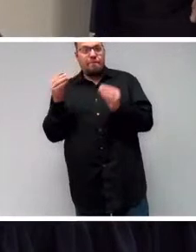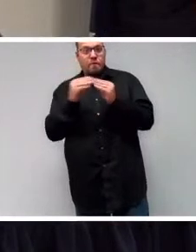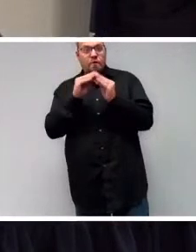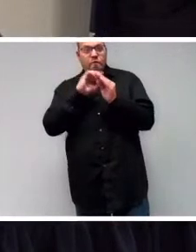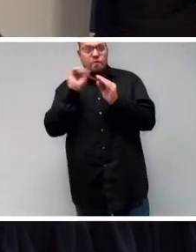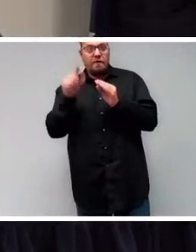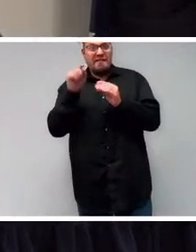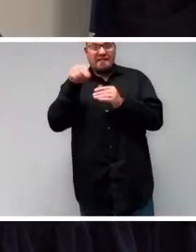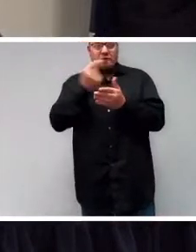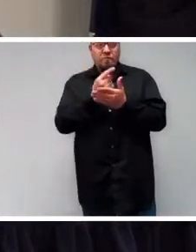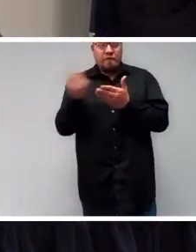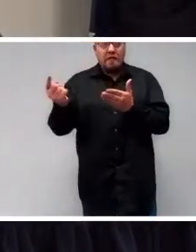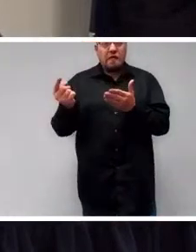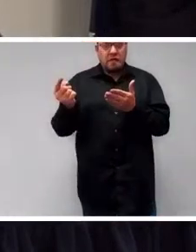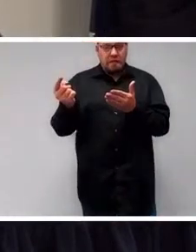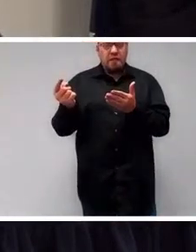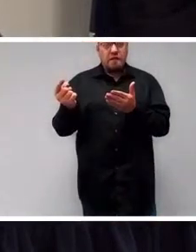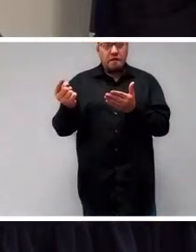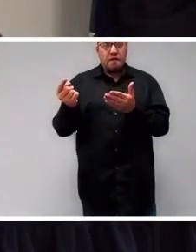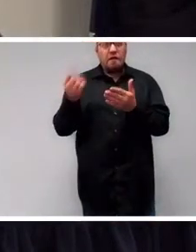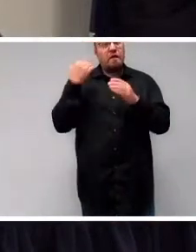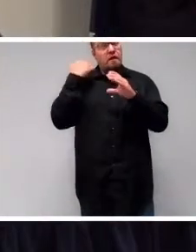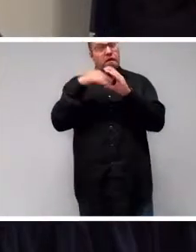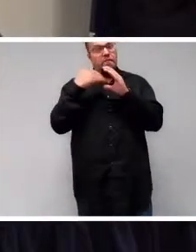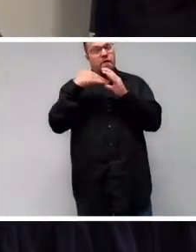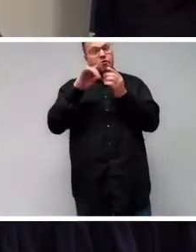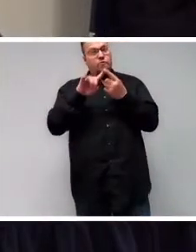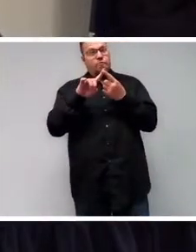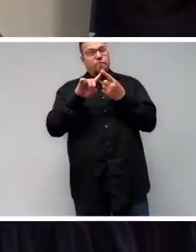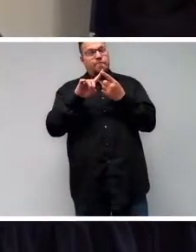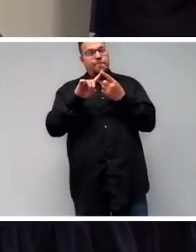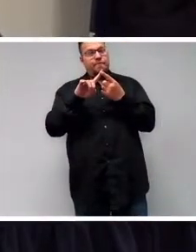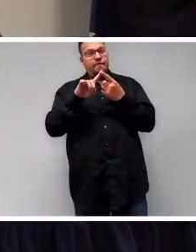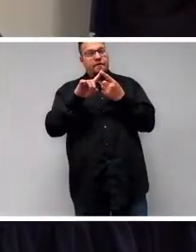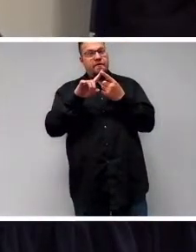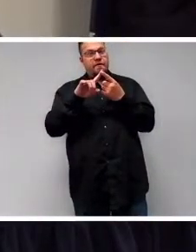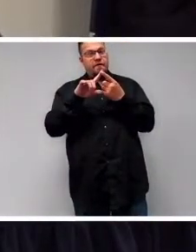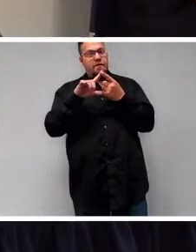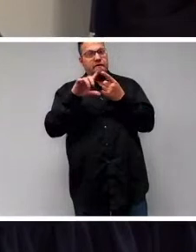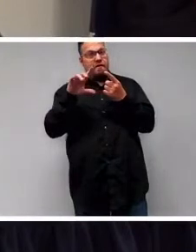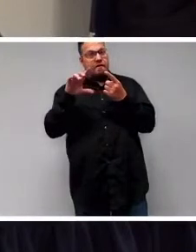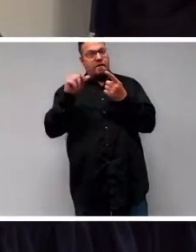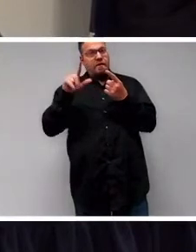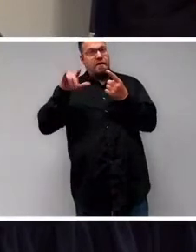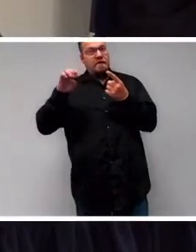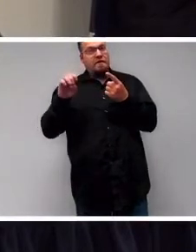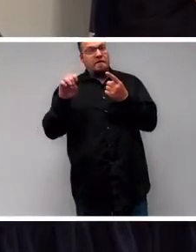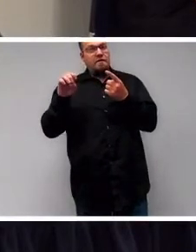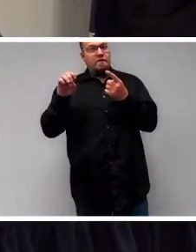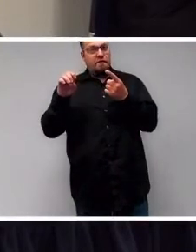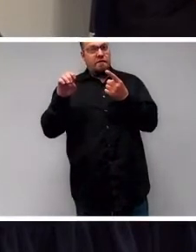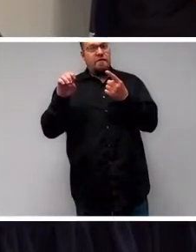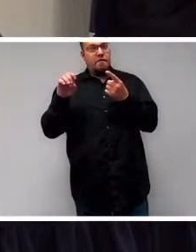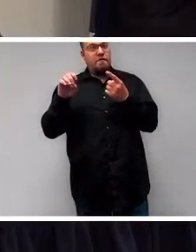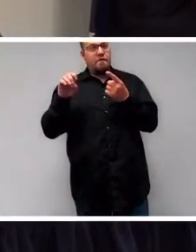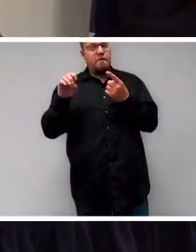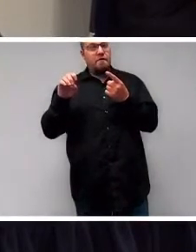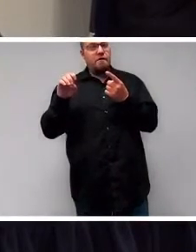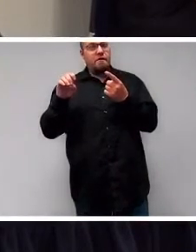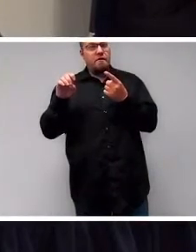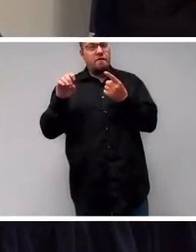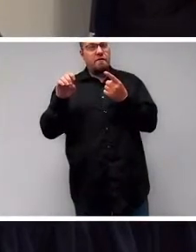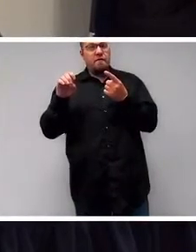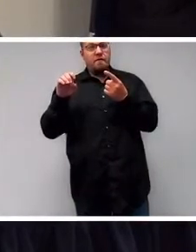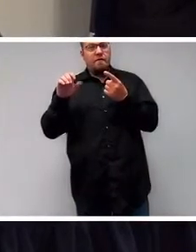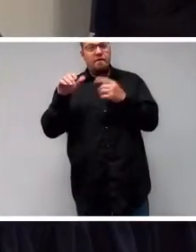week to please email them to Alice, and then she can email everybody, and or if they're directly